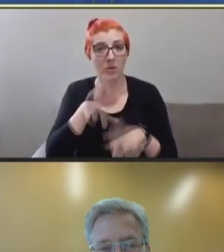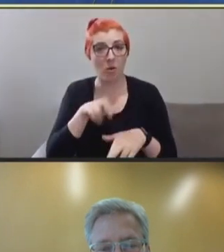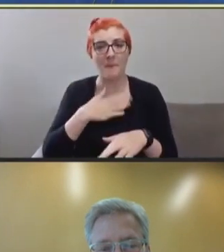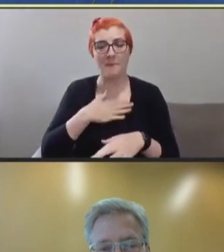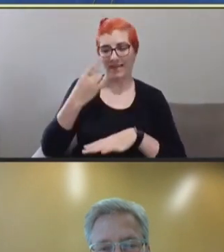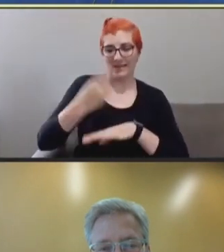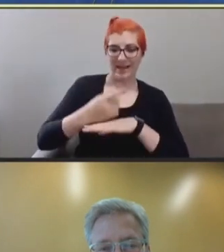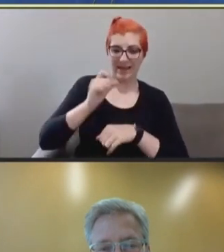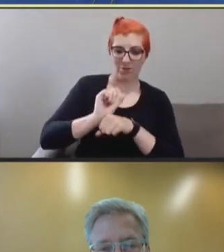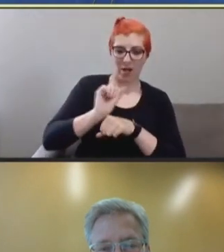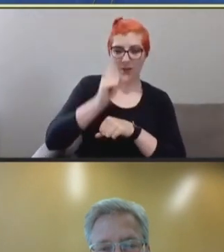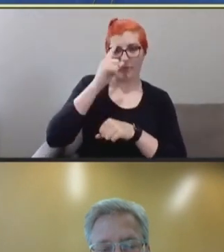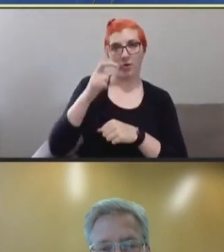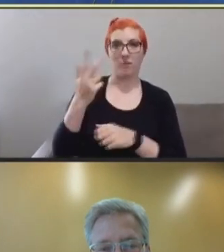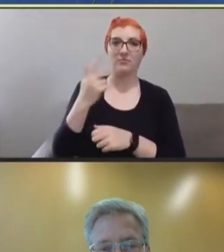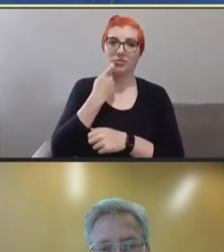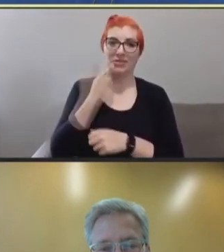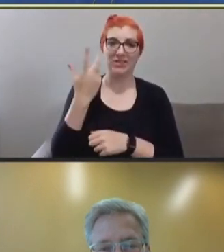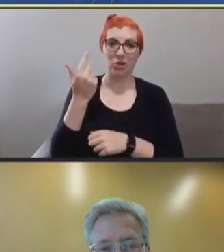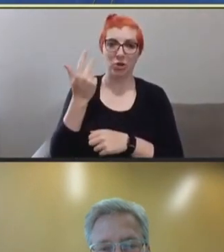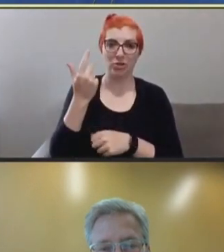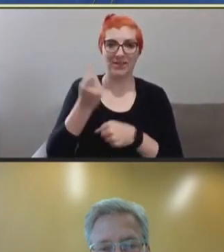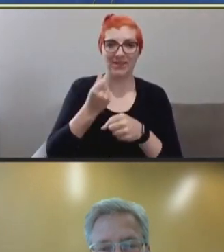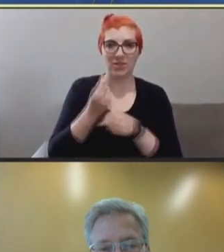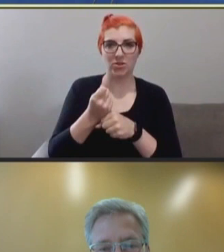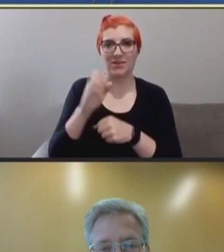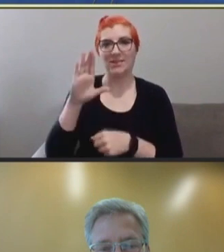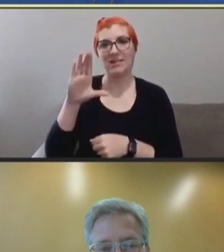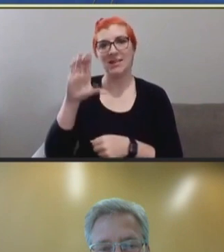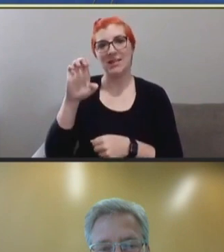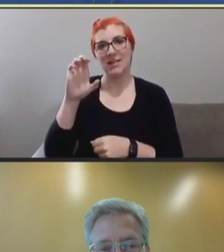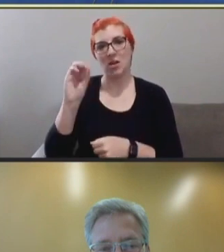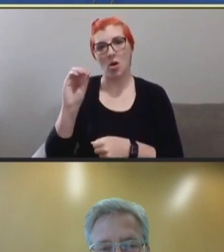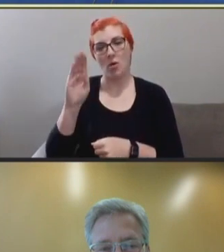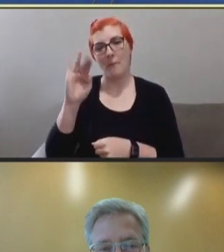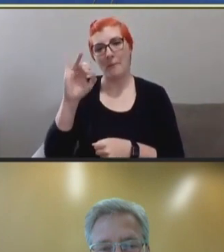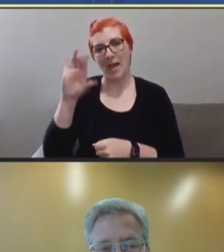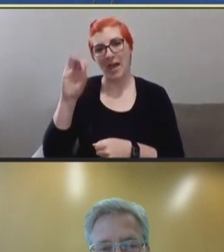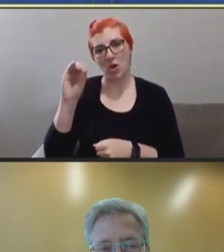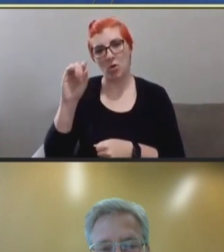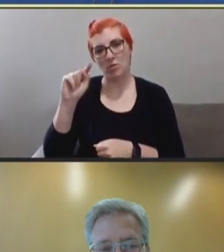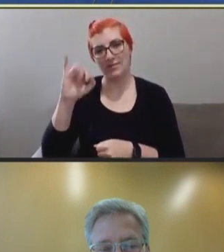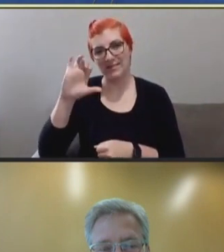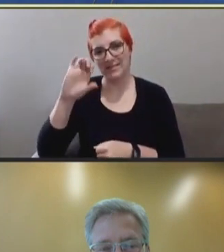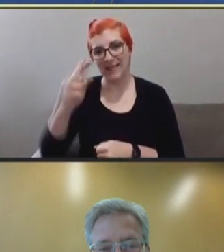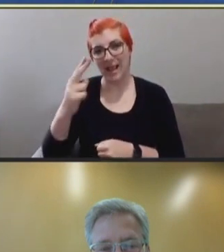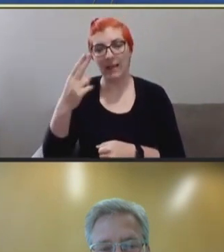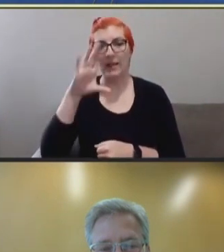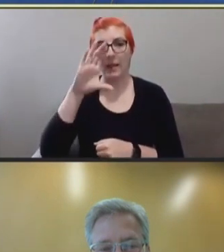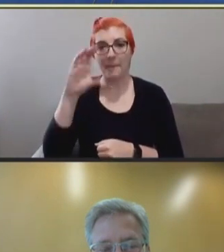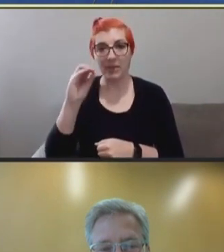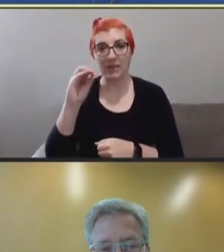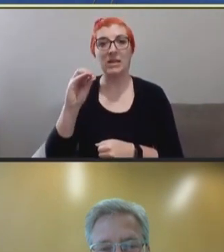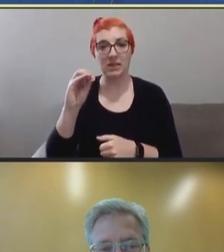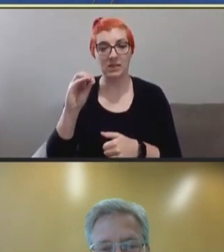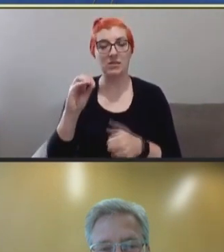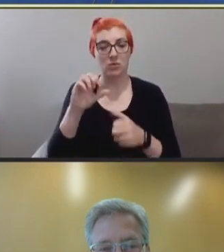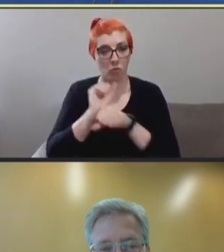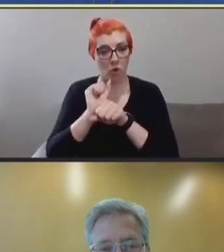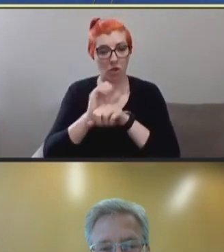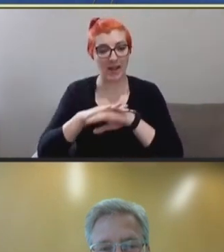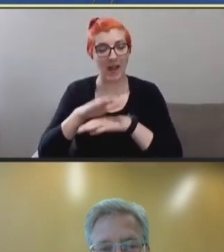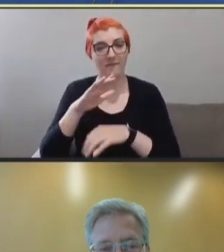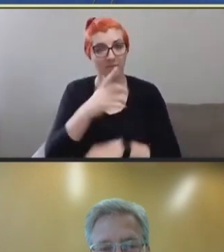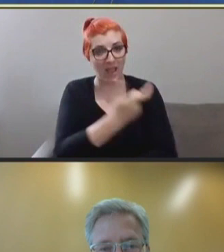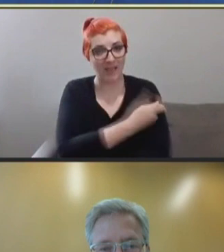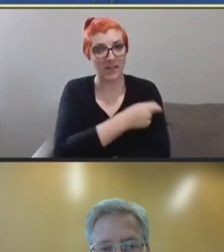last 13 years has been CEO of biotech companies working on bacterial vaccines. And when that report came out, it was really good. And